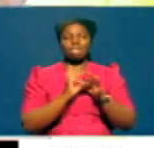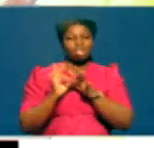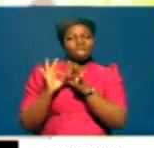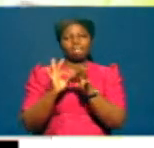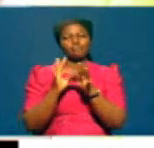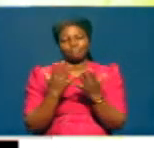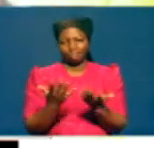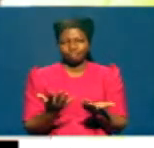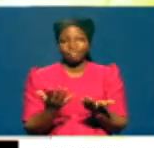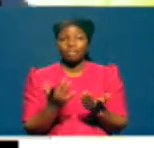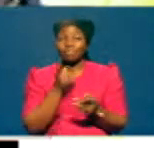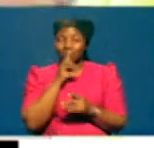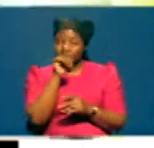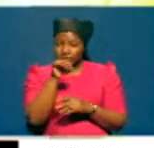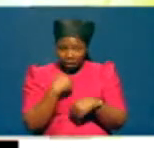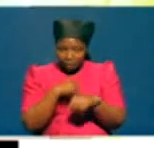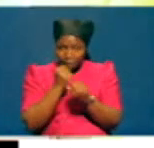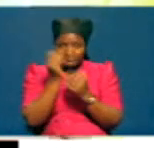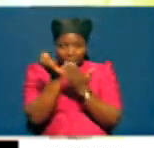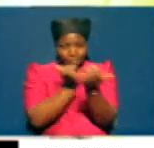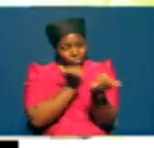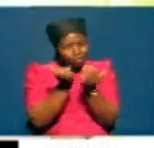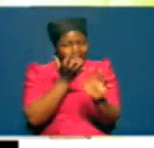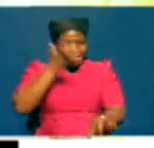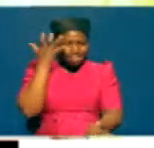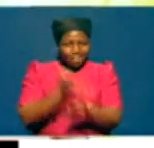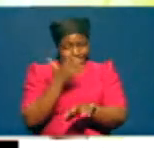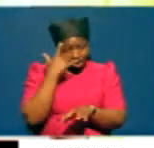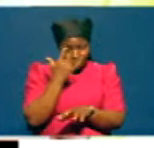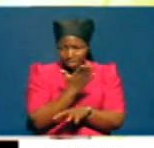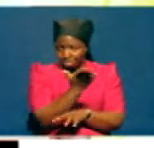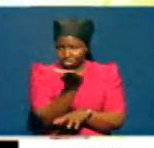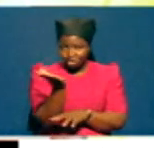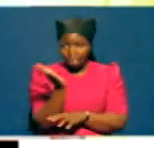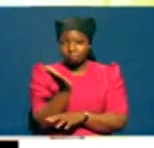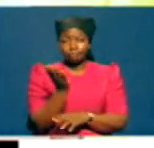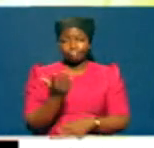So you create, make business difficult for them.